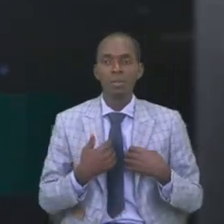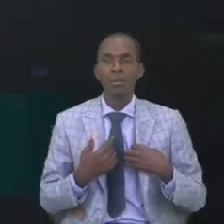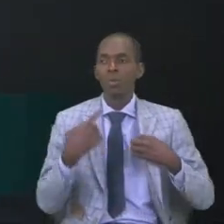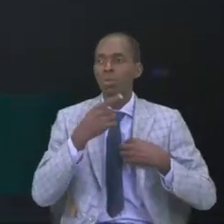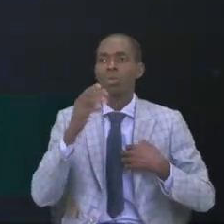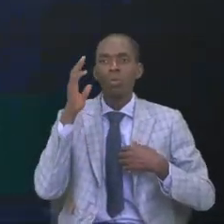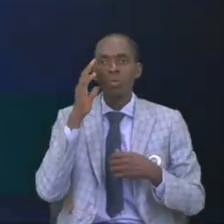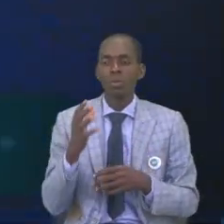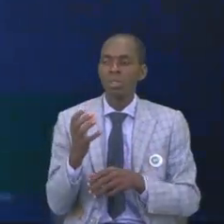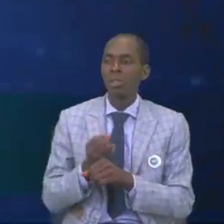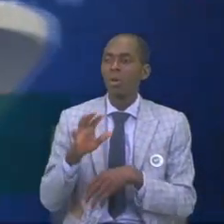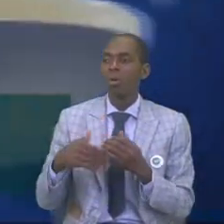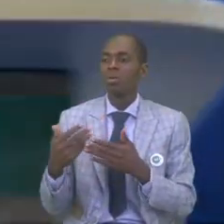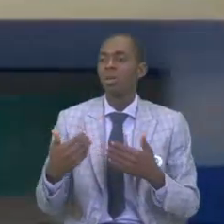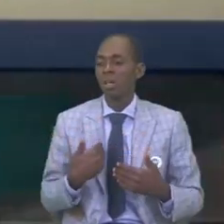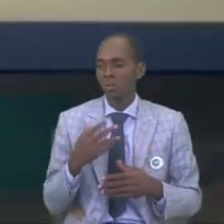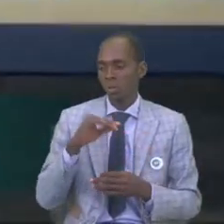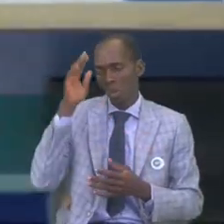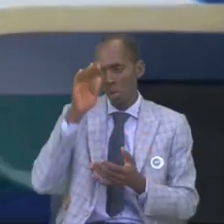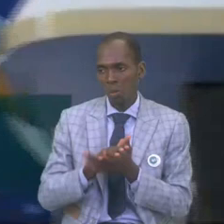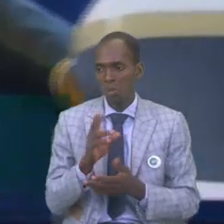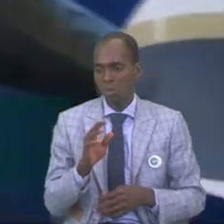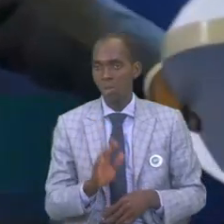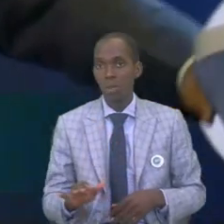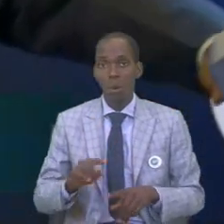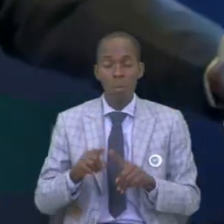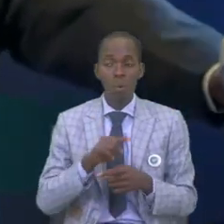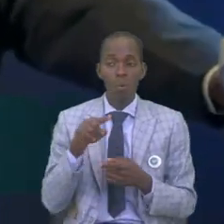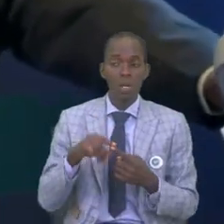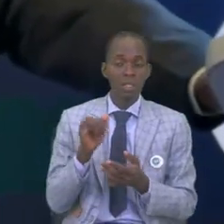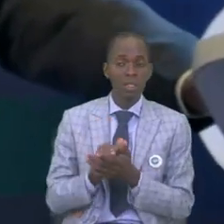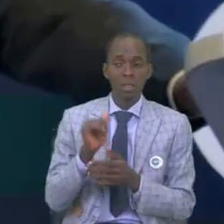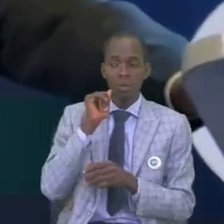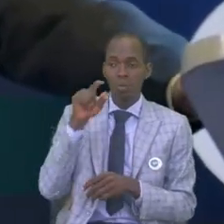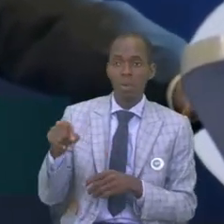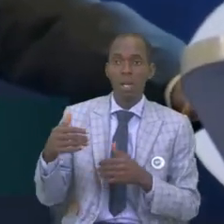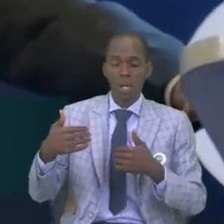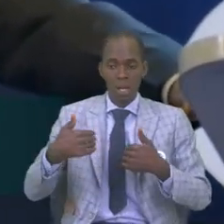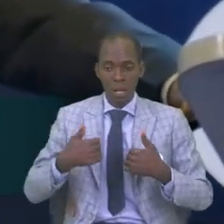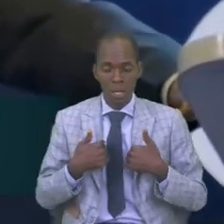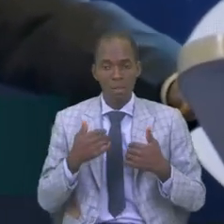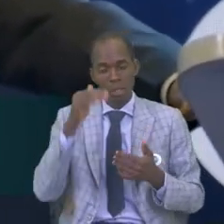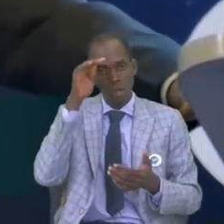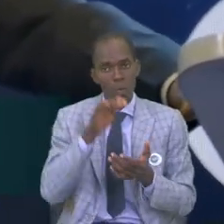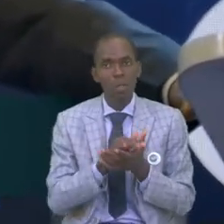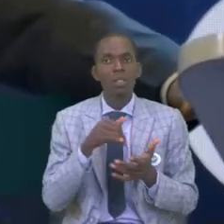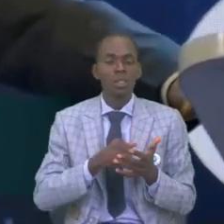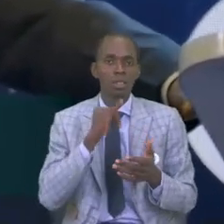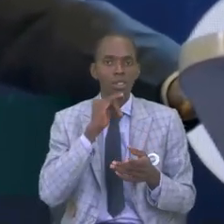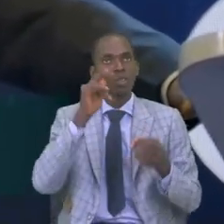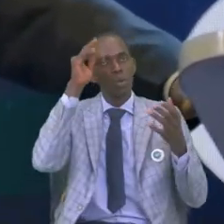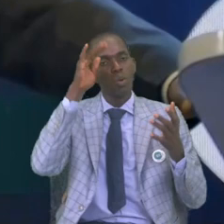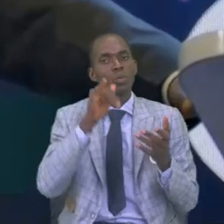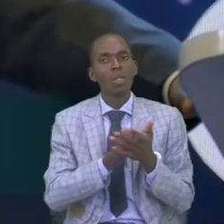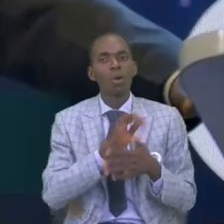No husband, no child. But when she gets married, is the hope that all the things that had not been